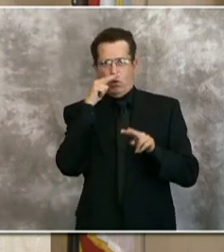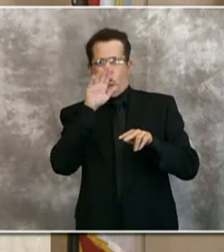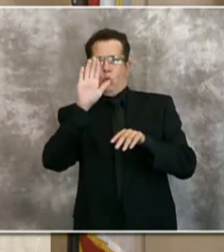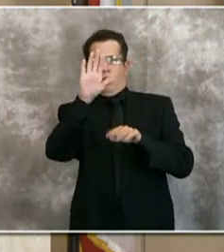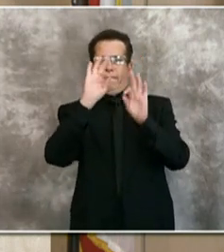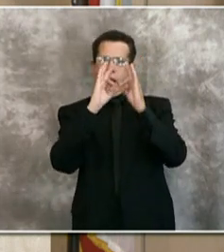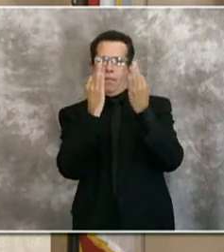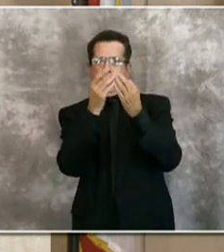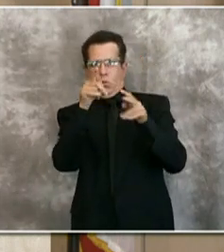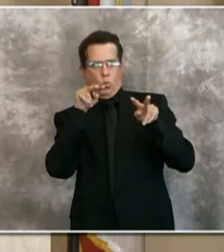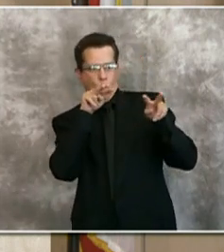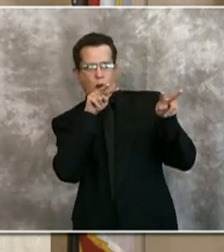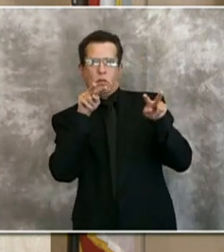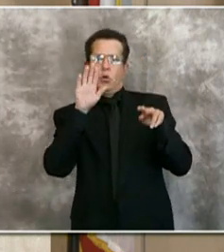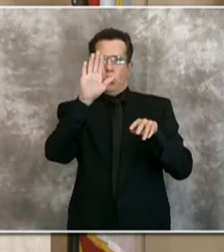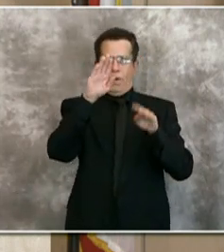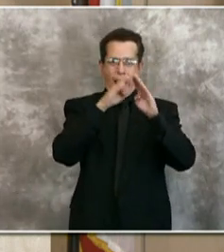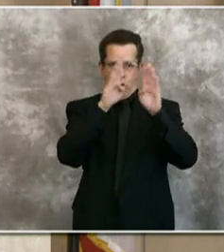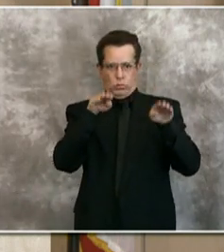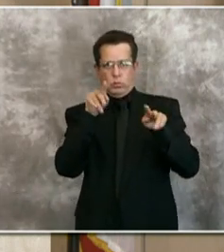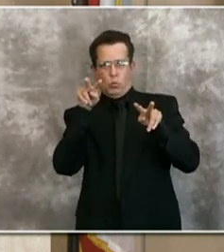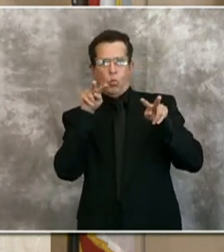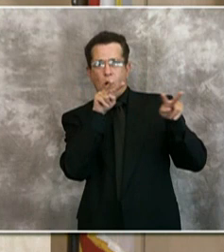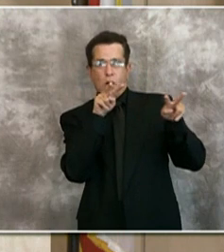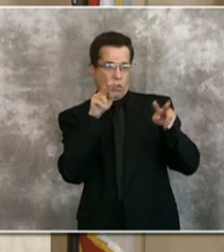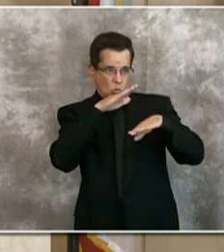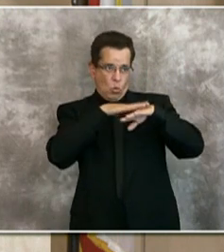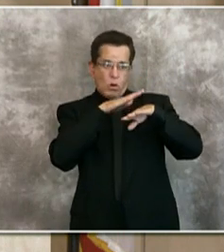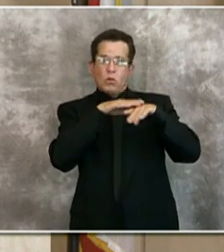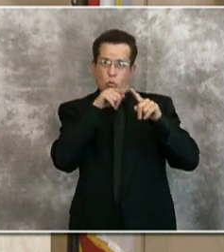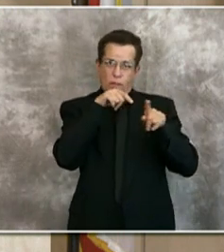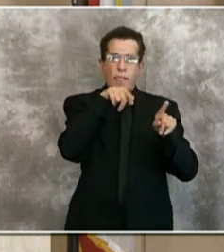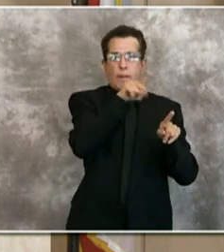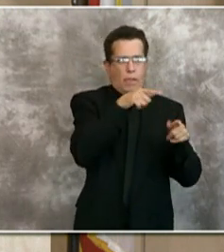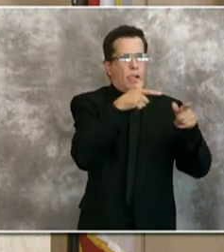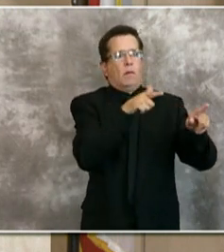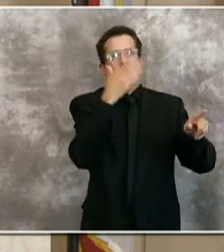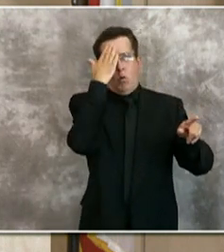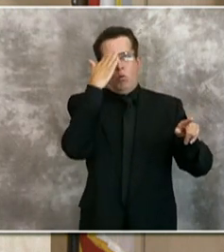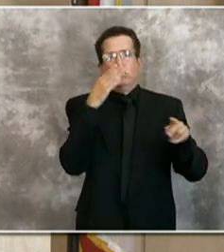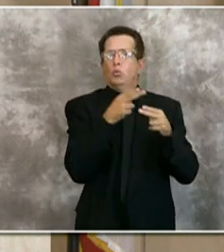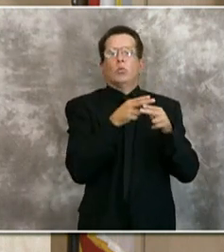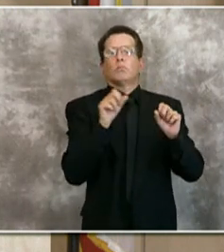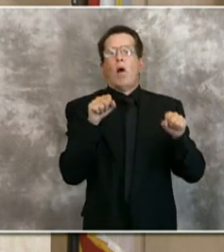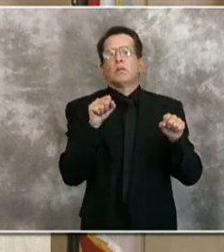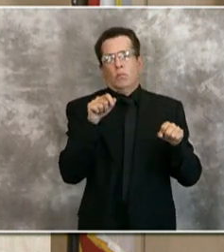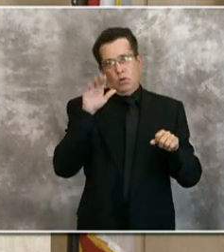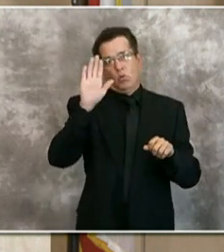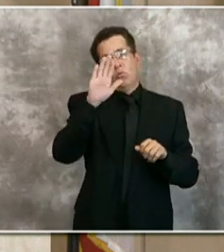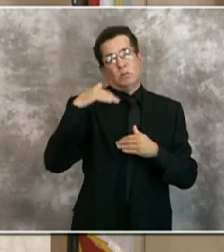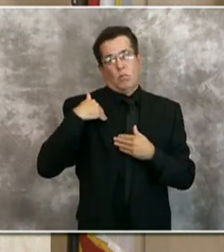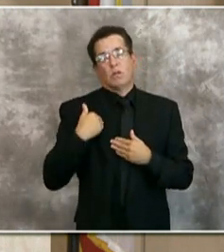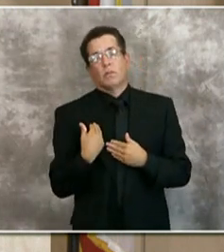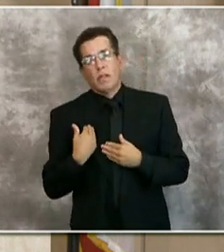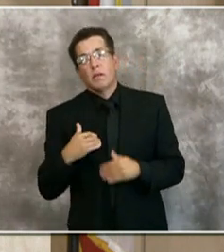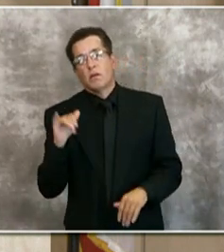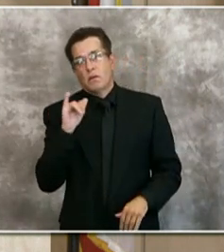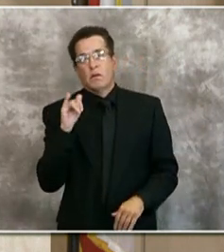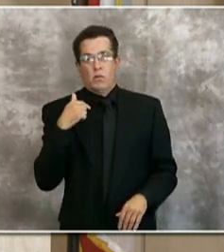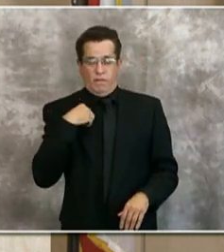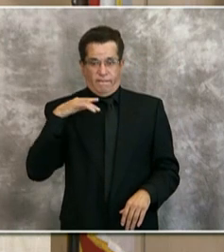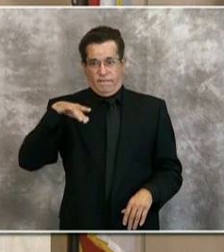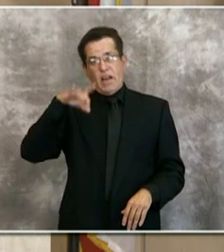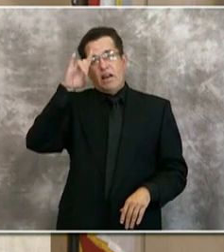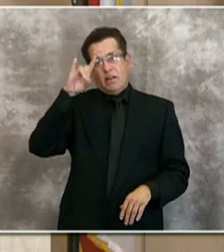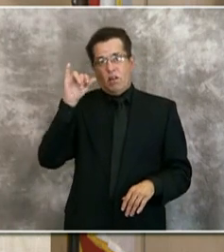and that you are in a household with and that you work with to let them know as quickly as possible. And what we find when we do get hold of our